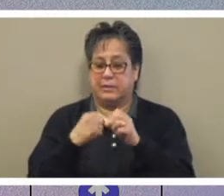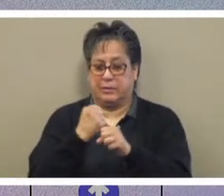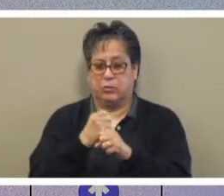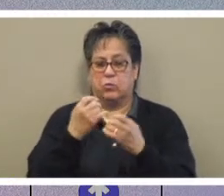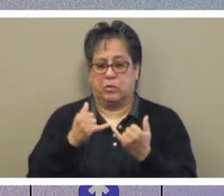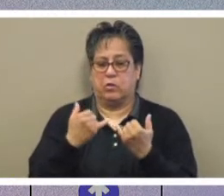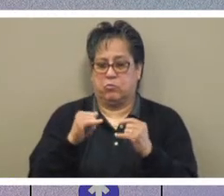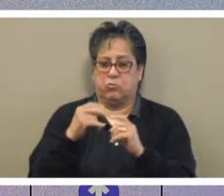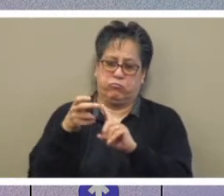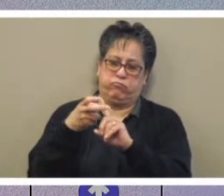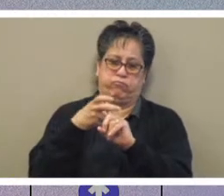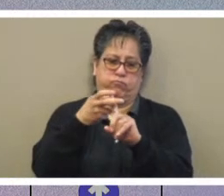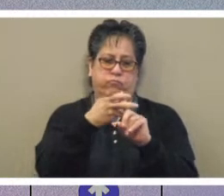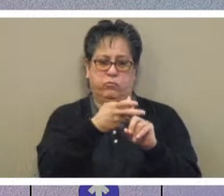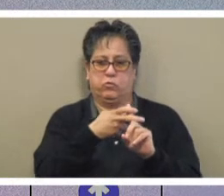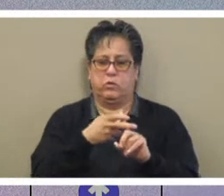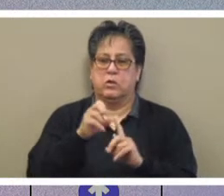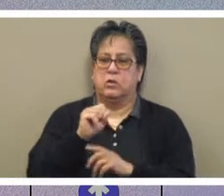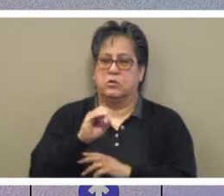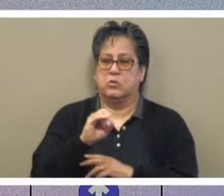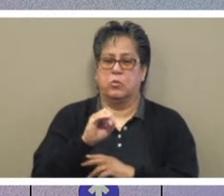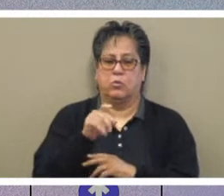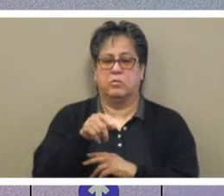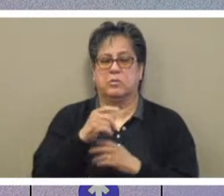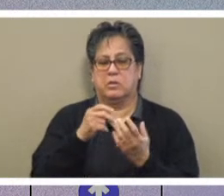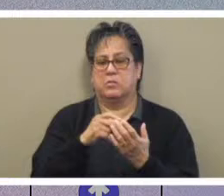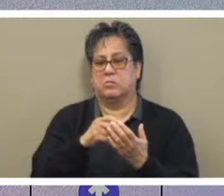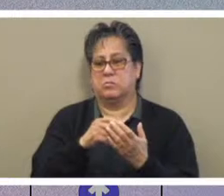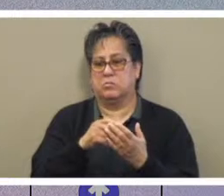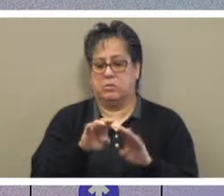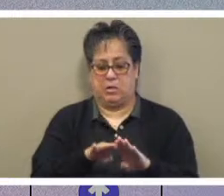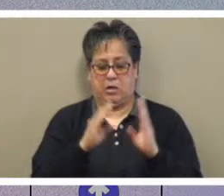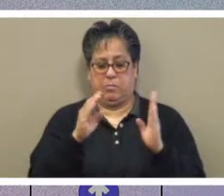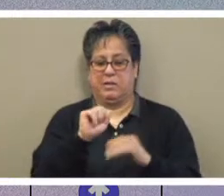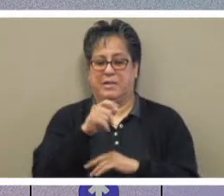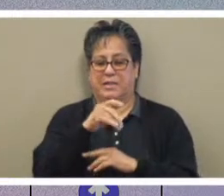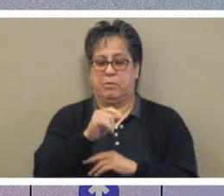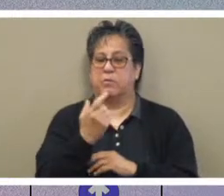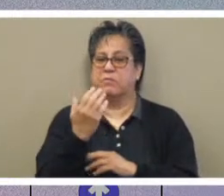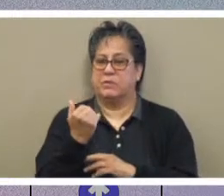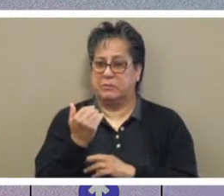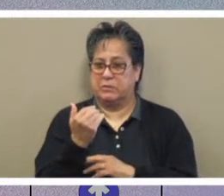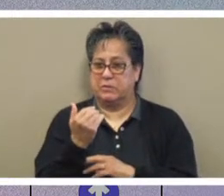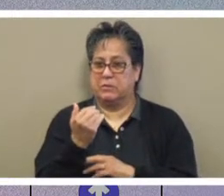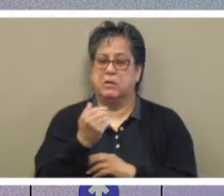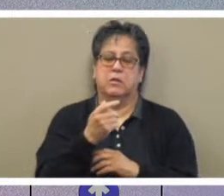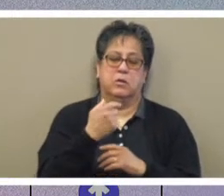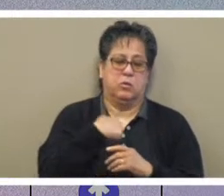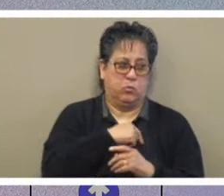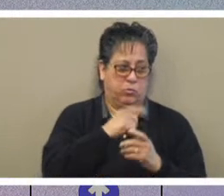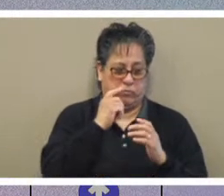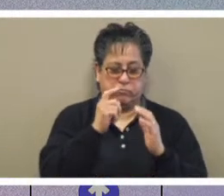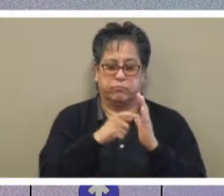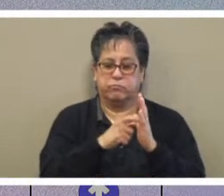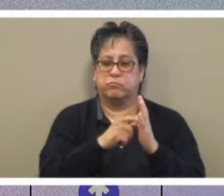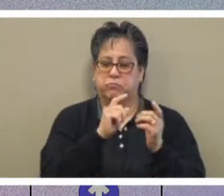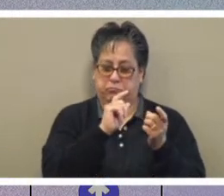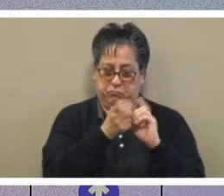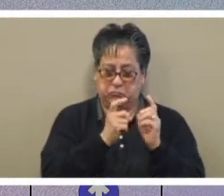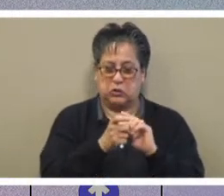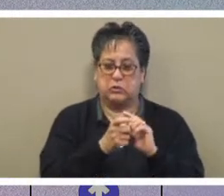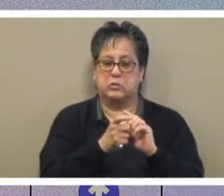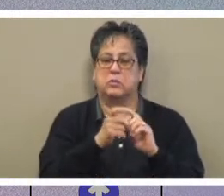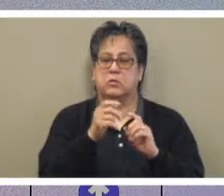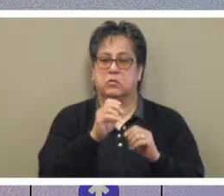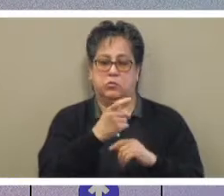in the recruitment process, and so the Ventures application is open through April 15th. We have modified the application from last year to kind